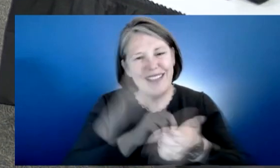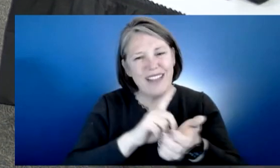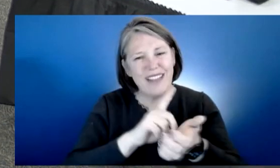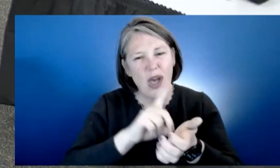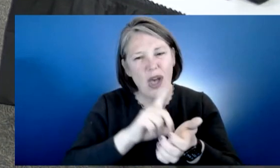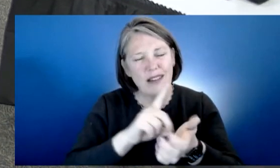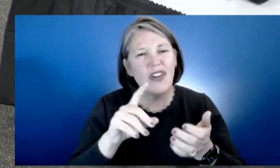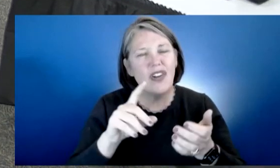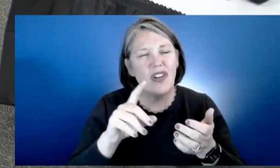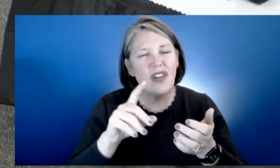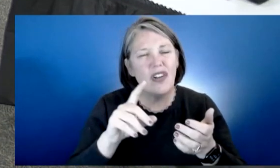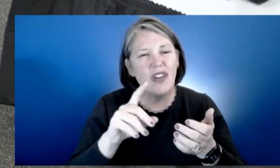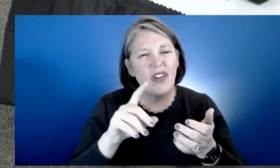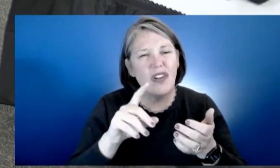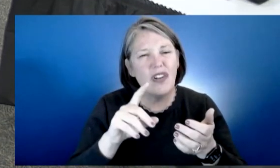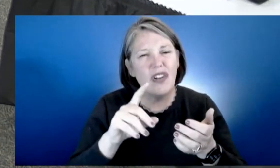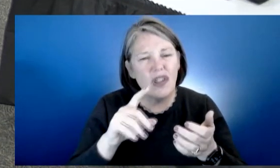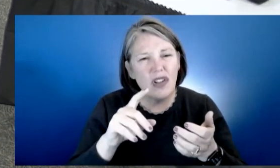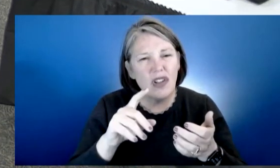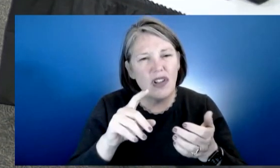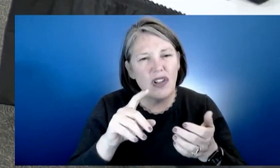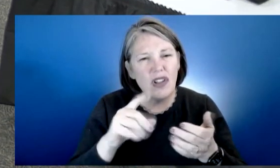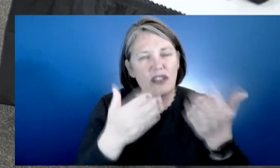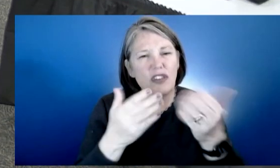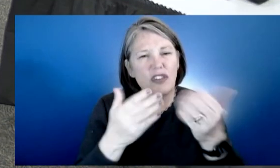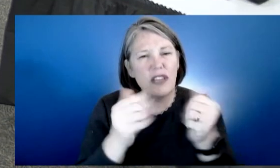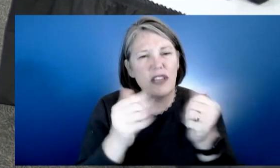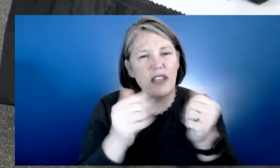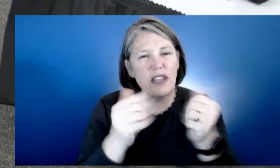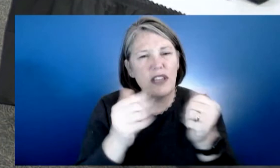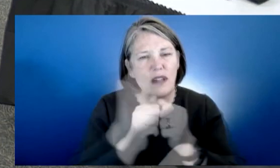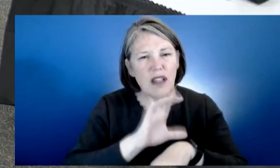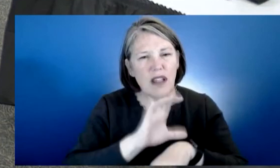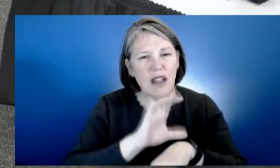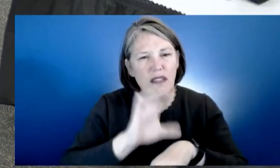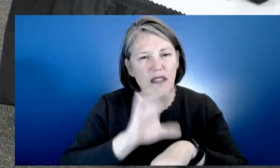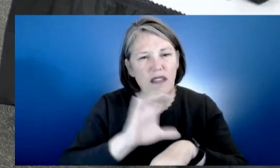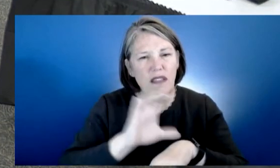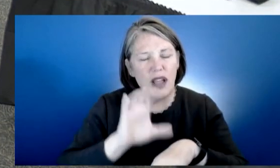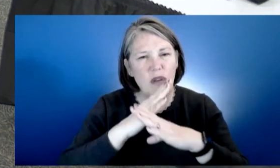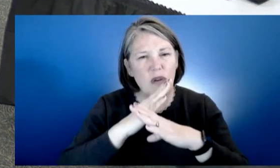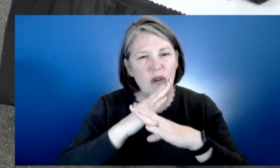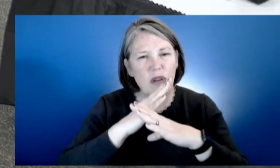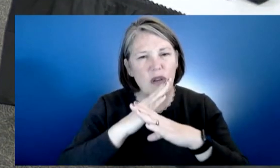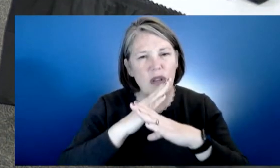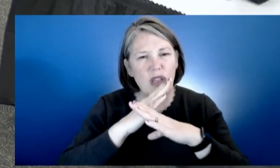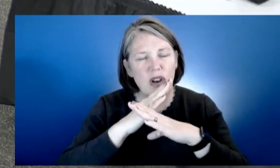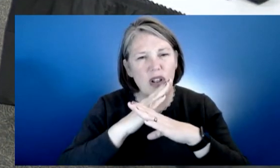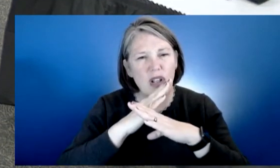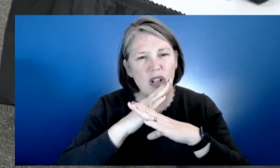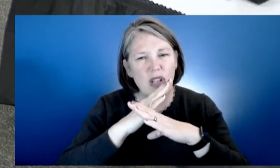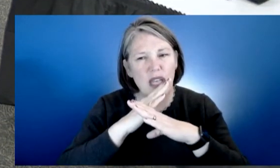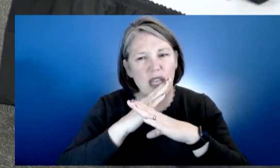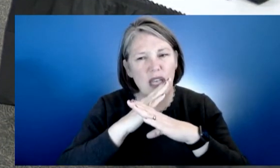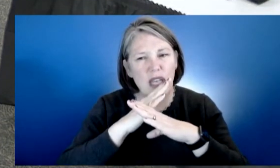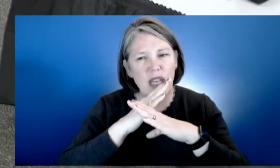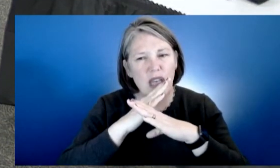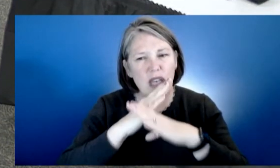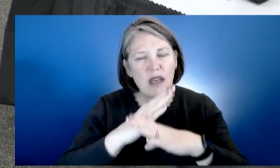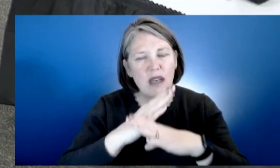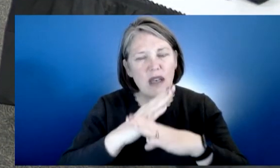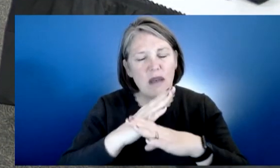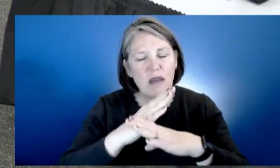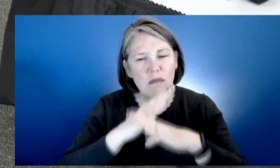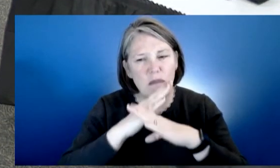that 90% of the Colorado population had immunity either from the mRNA shots or from natural immunity.